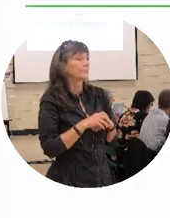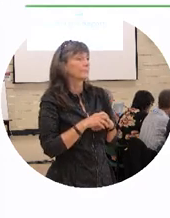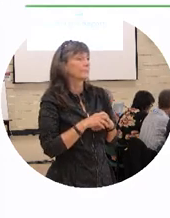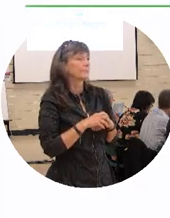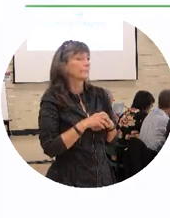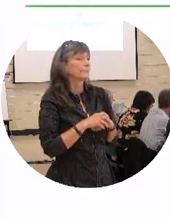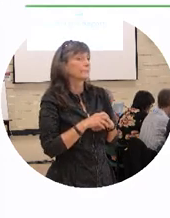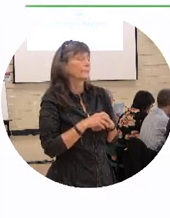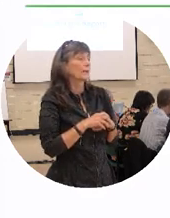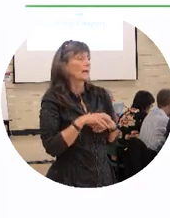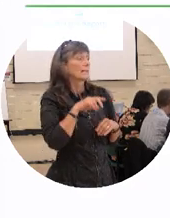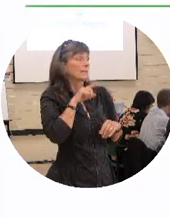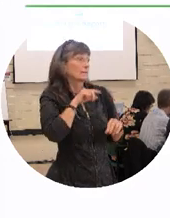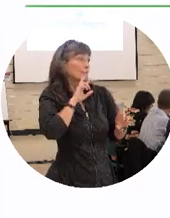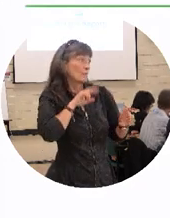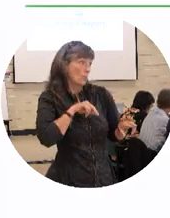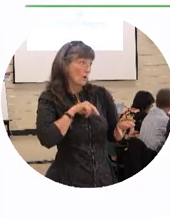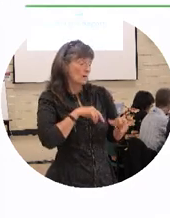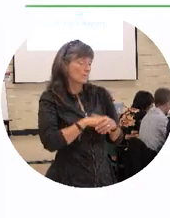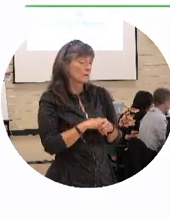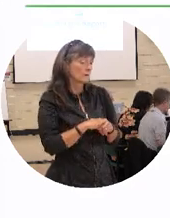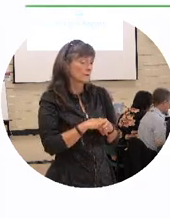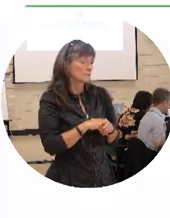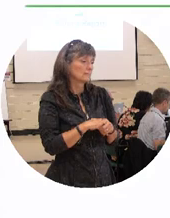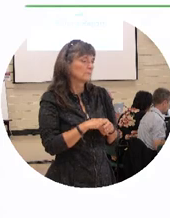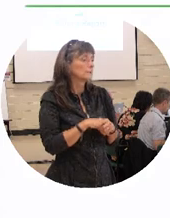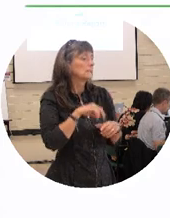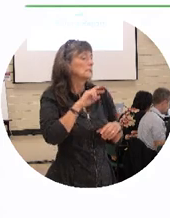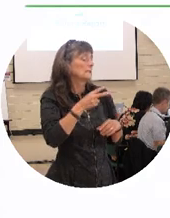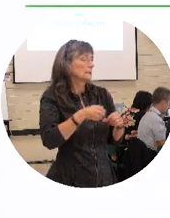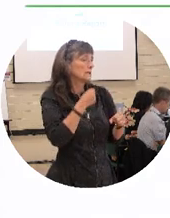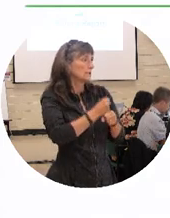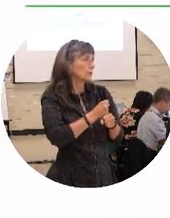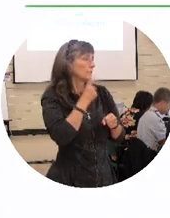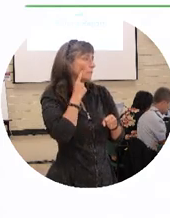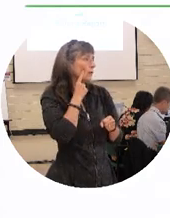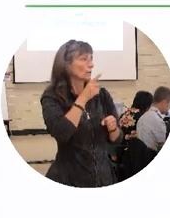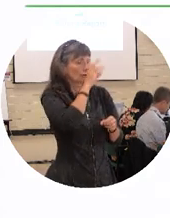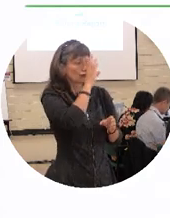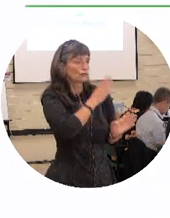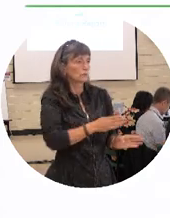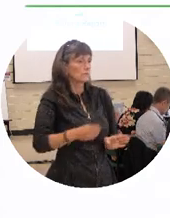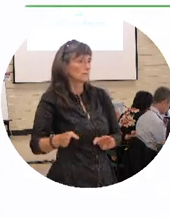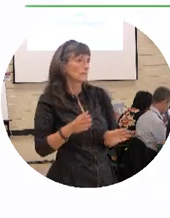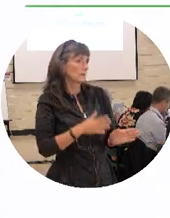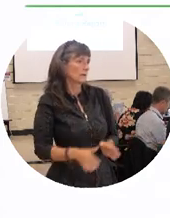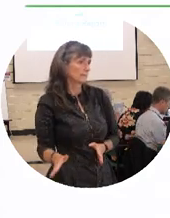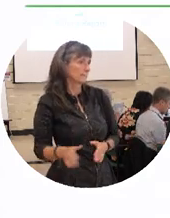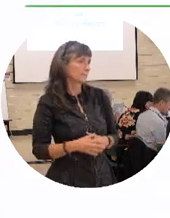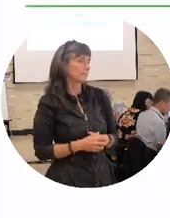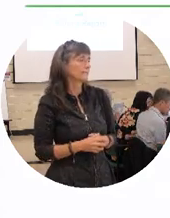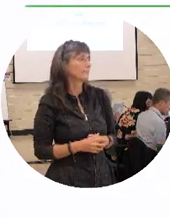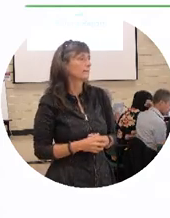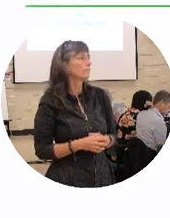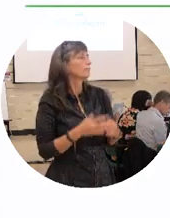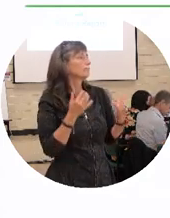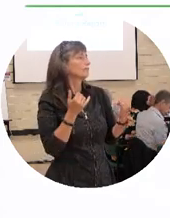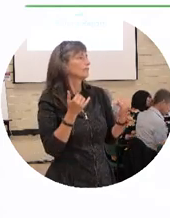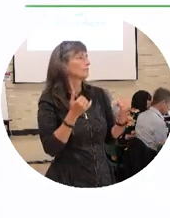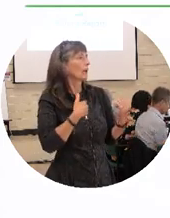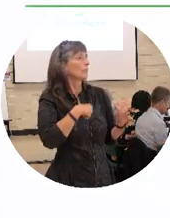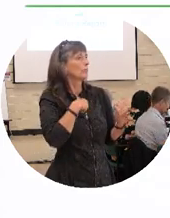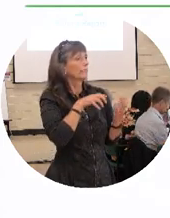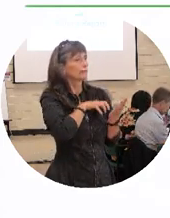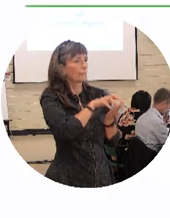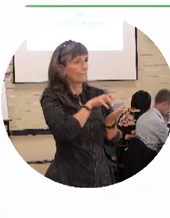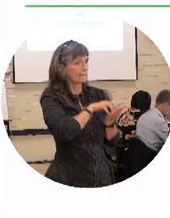This is a report on year 2 of the strategic plan. We are in the position right now where we have a